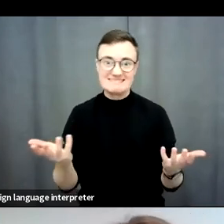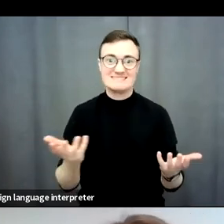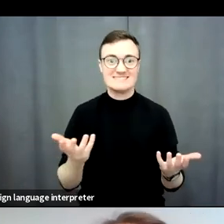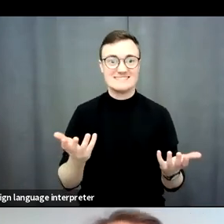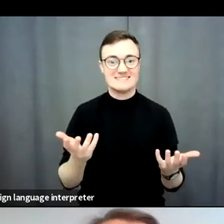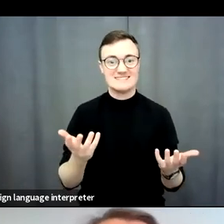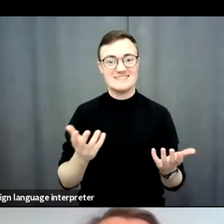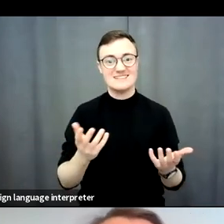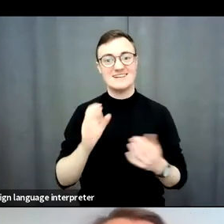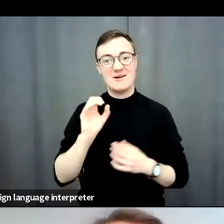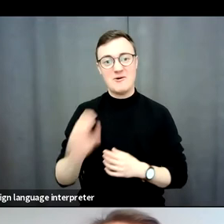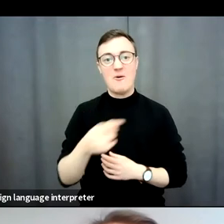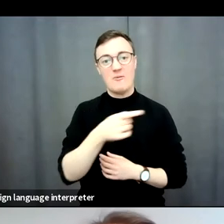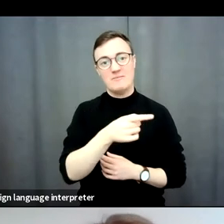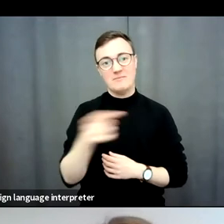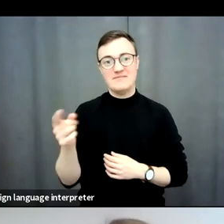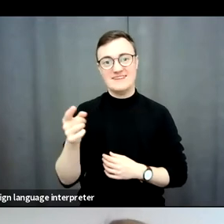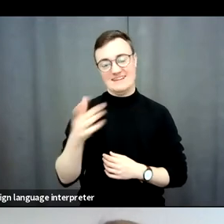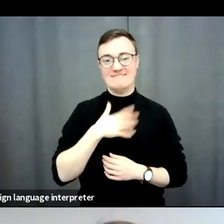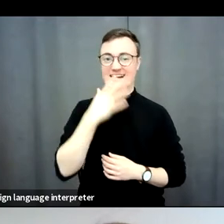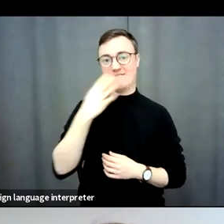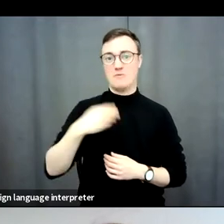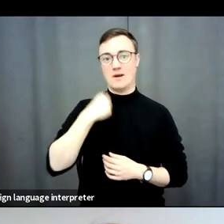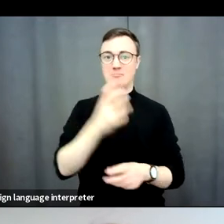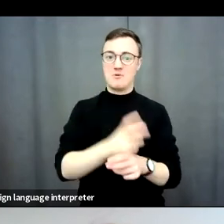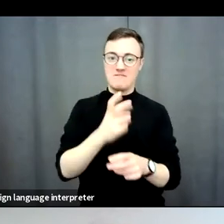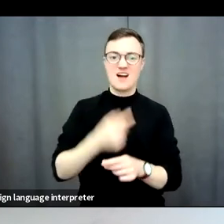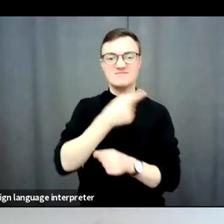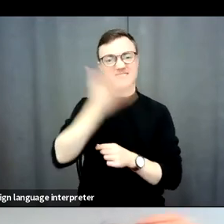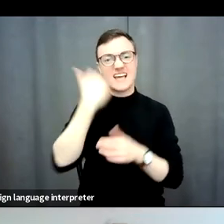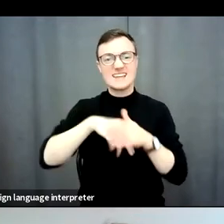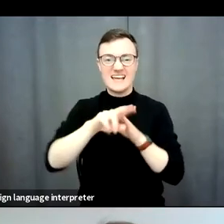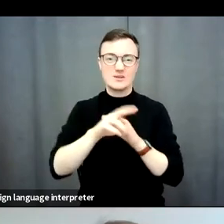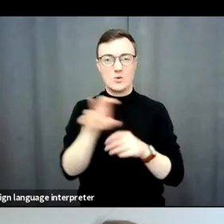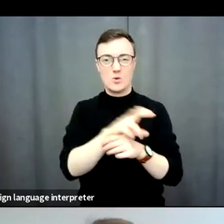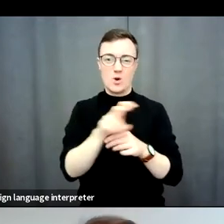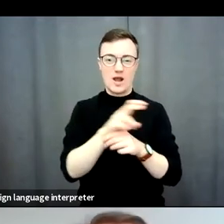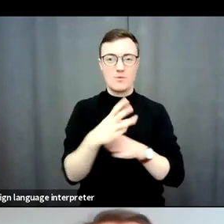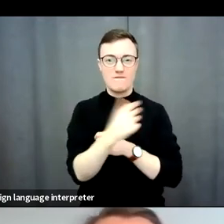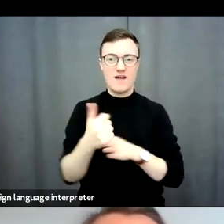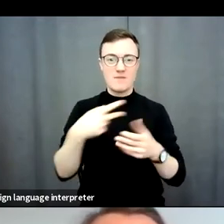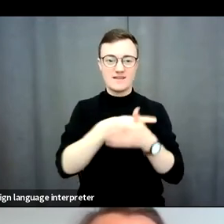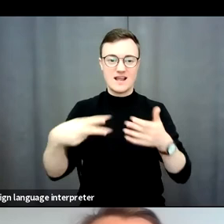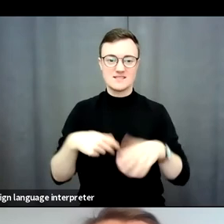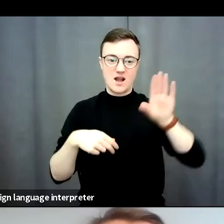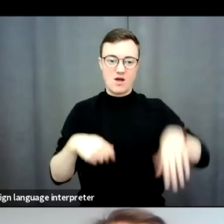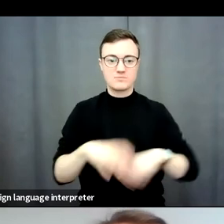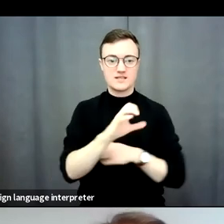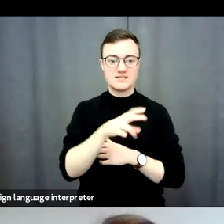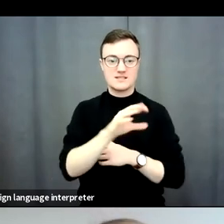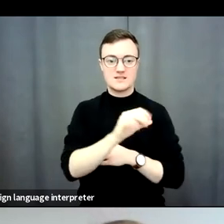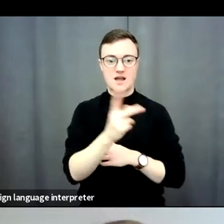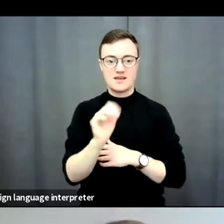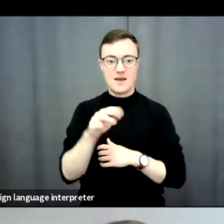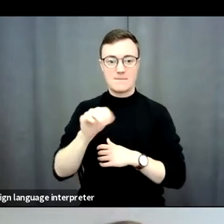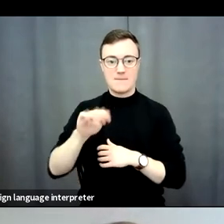or Danish, you can try go in and look at the web address down to the left, snakkemedbarn.no, and you can try